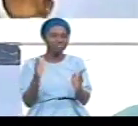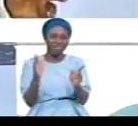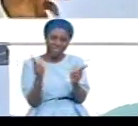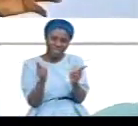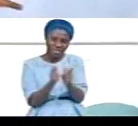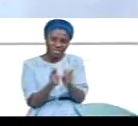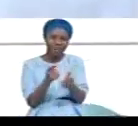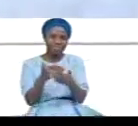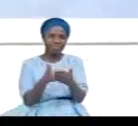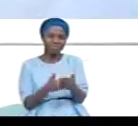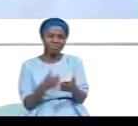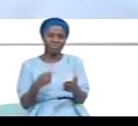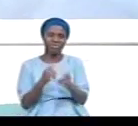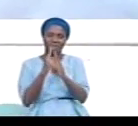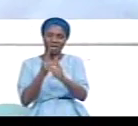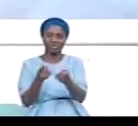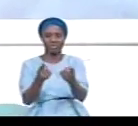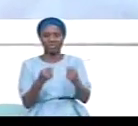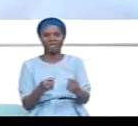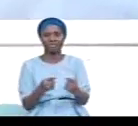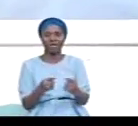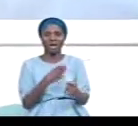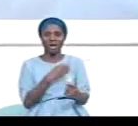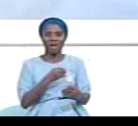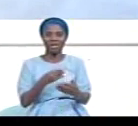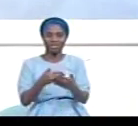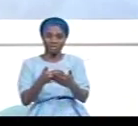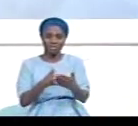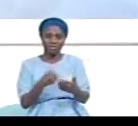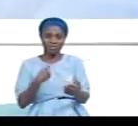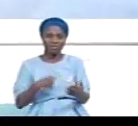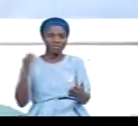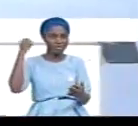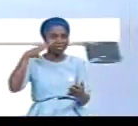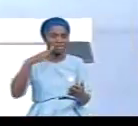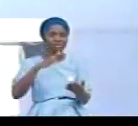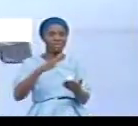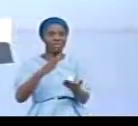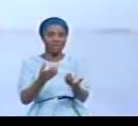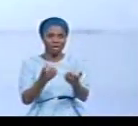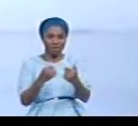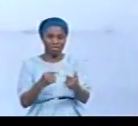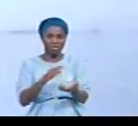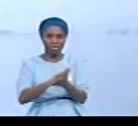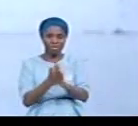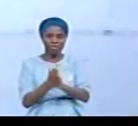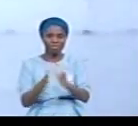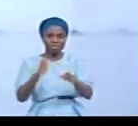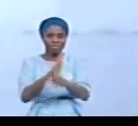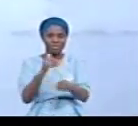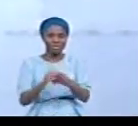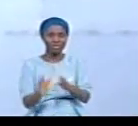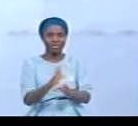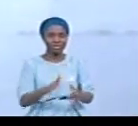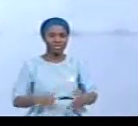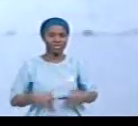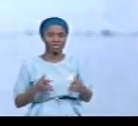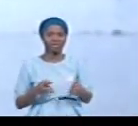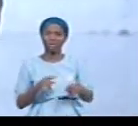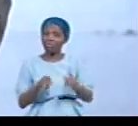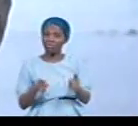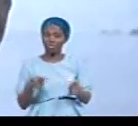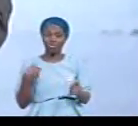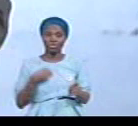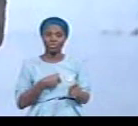the grace becomes sufficient in their lives. But we'll keep on in